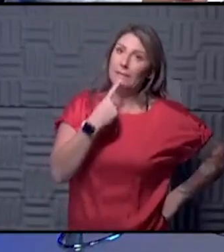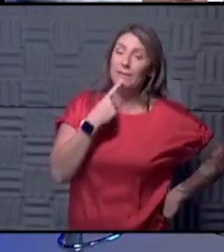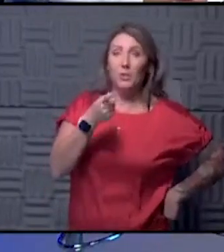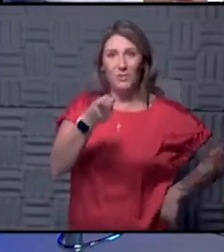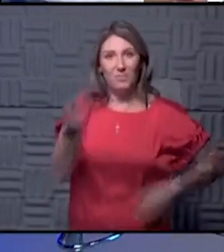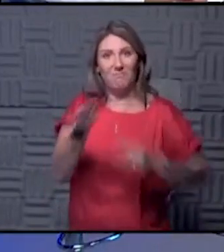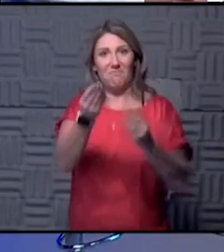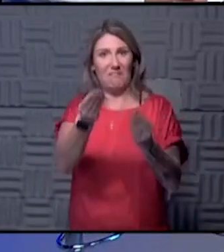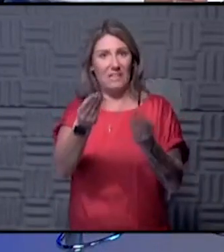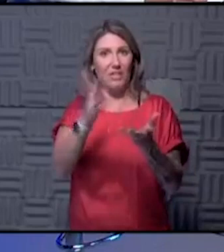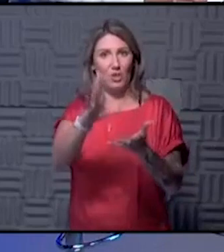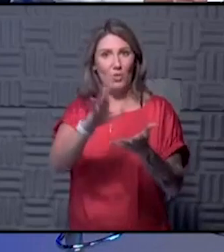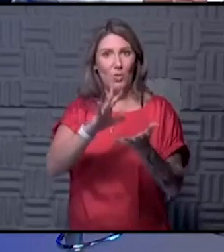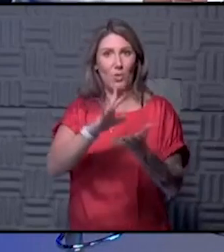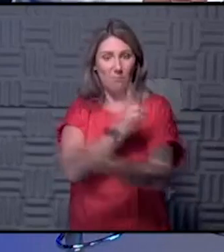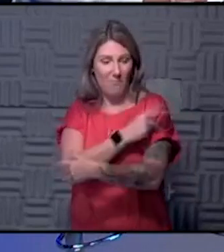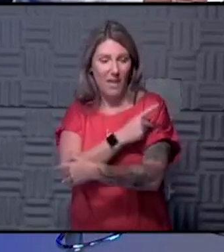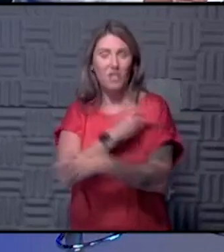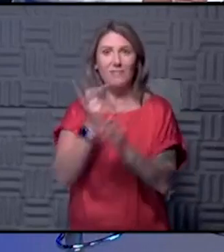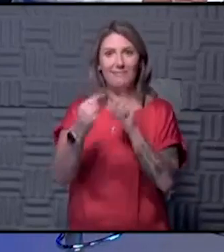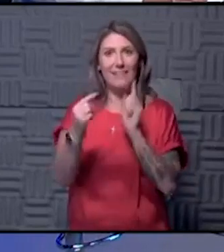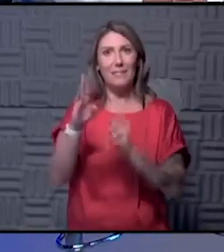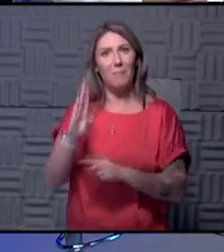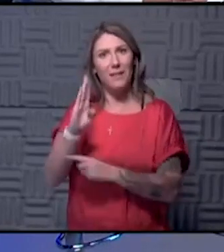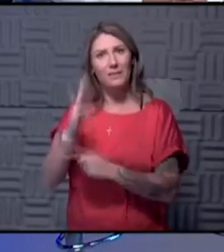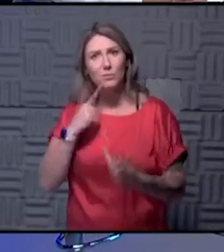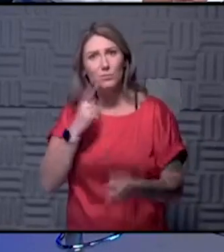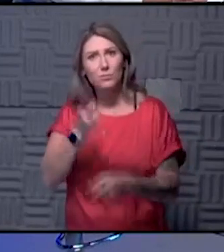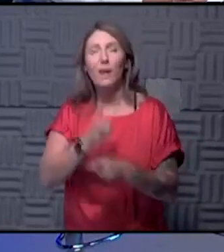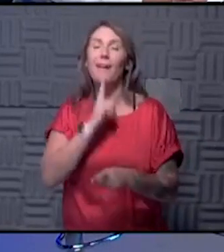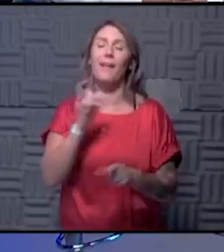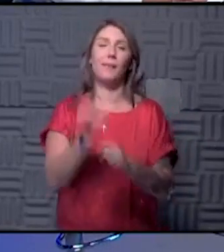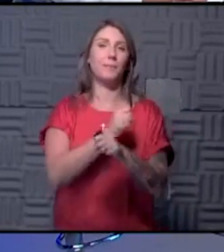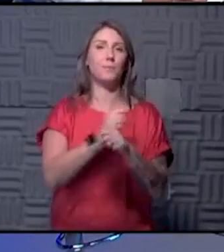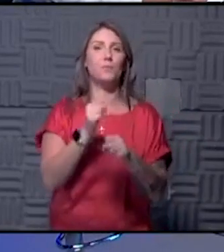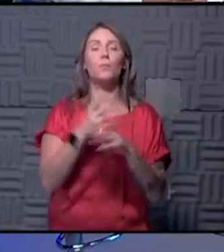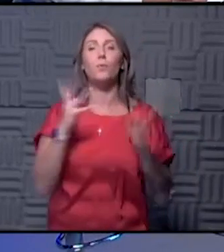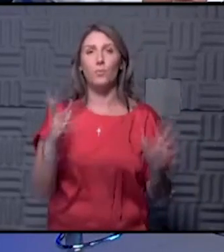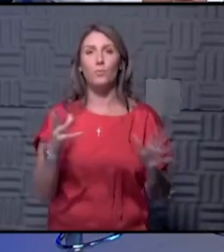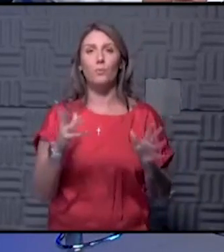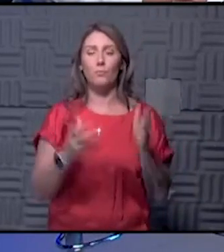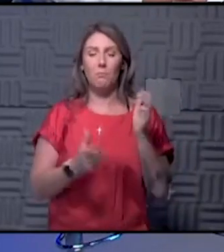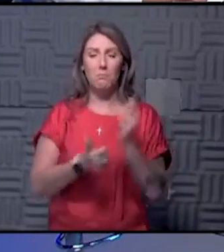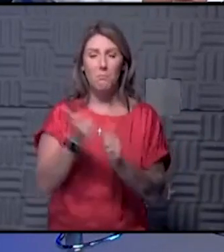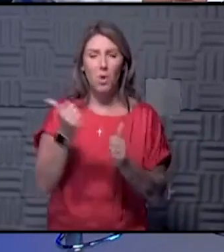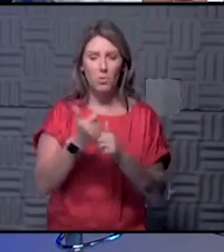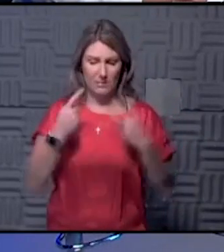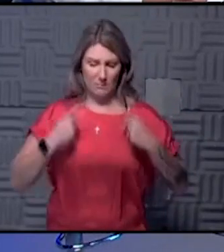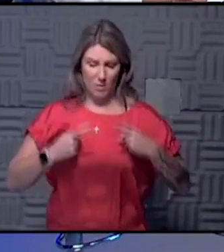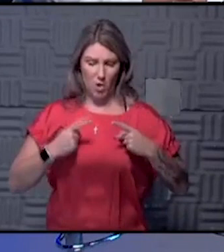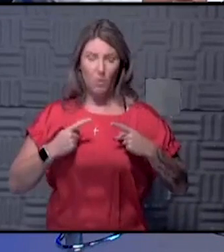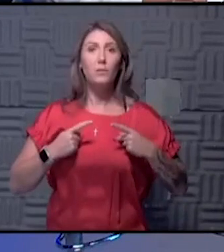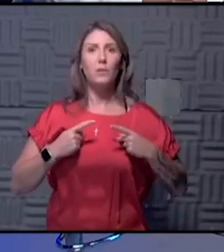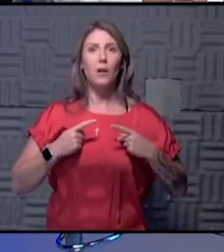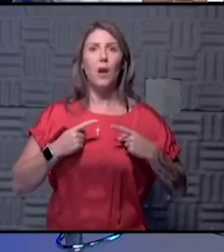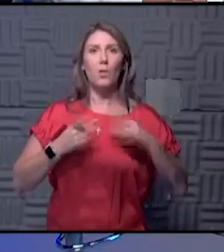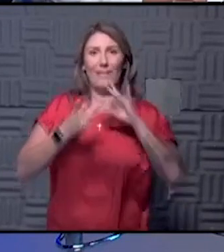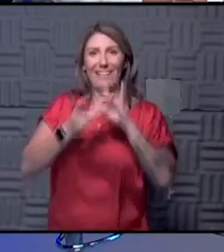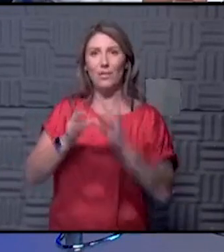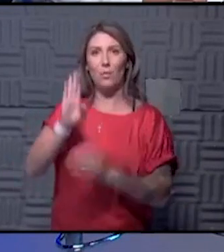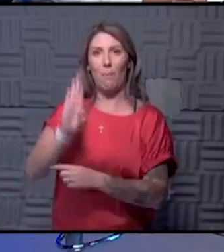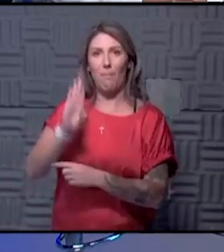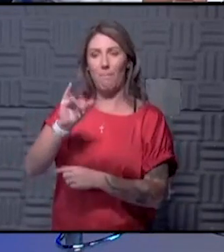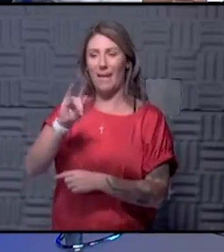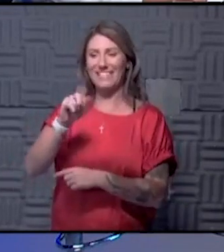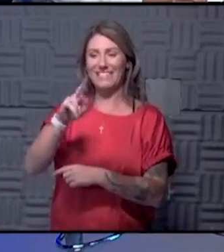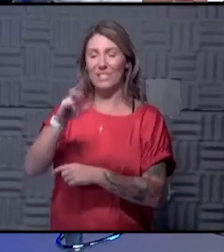patients antibacterials if they develop pneumonia. In a majority, or I guess the majority of pneumonias are bacterial. Yes. Yeah. So